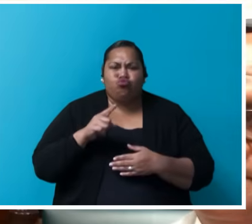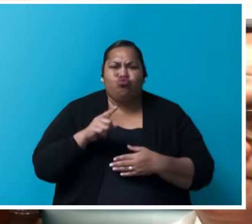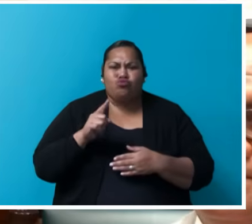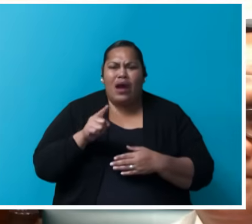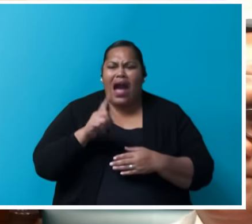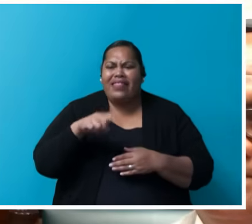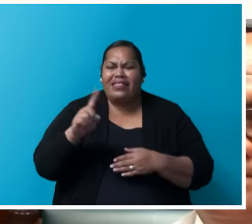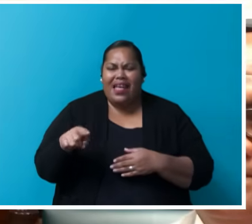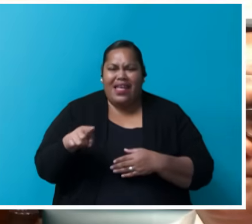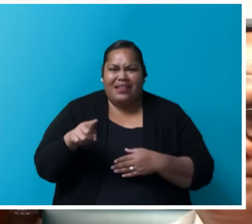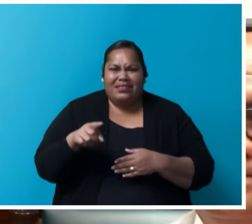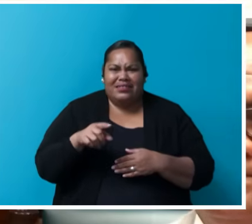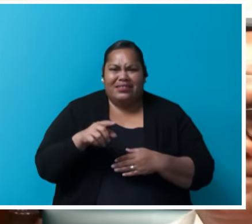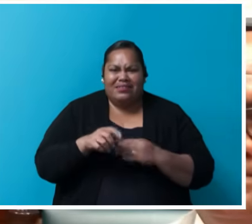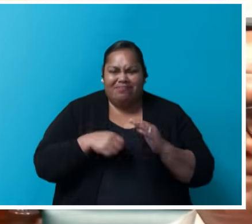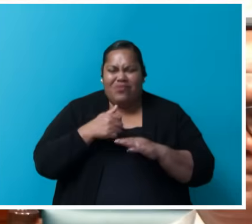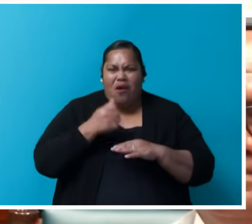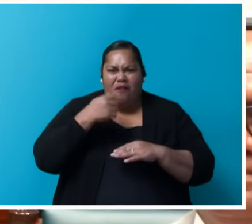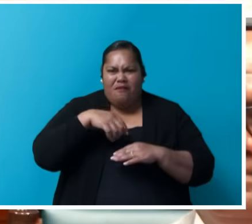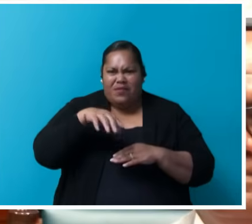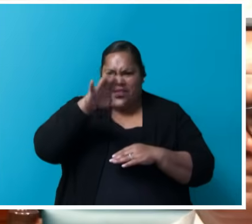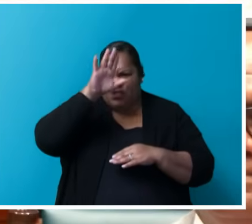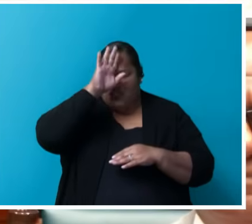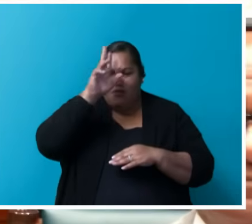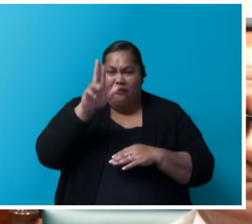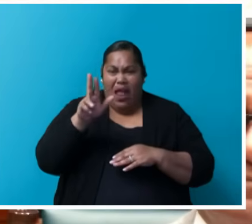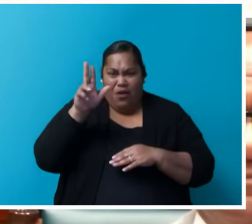Estuineau, Tuilau and Sauni Vanua Kolau.